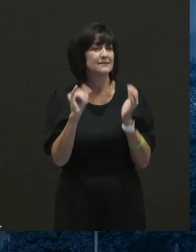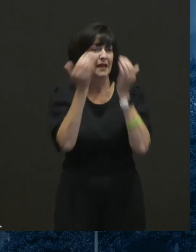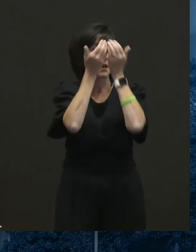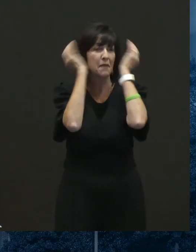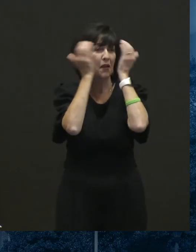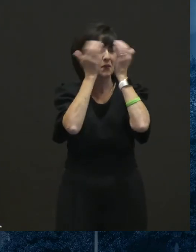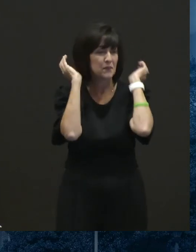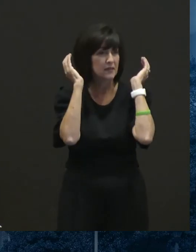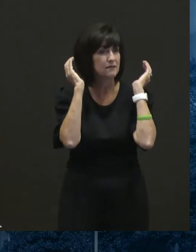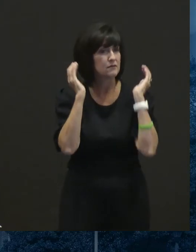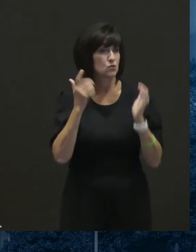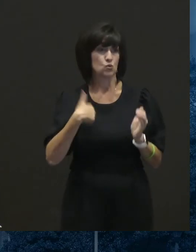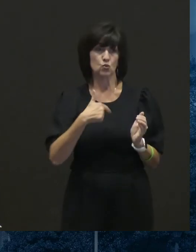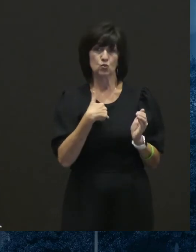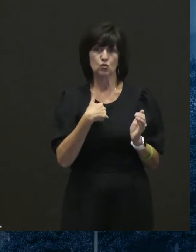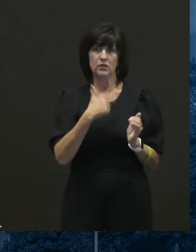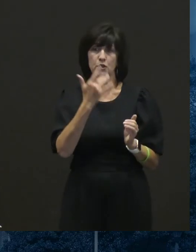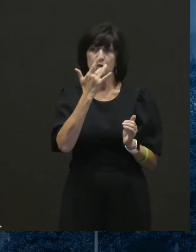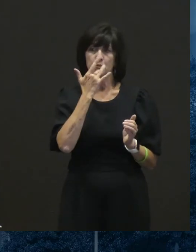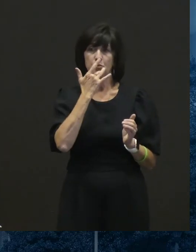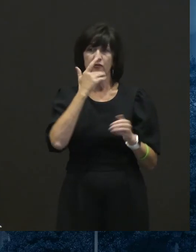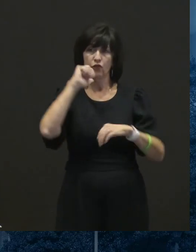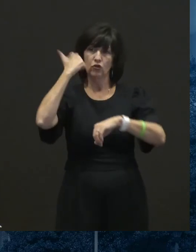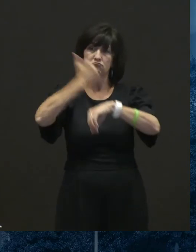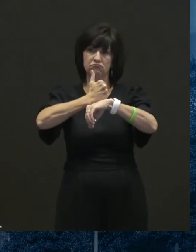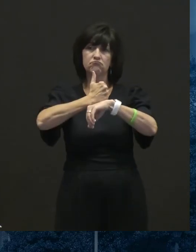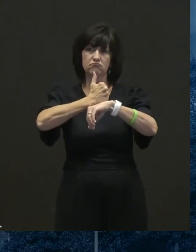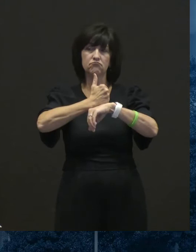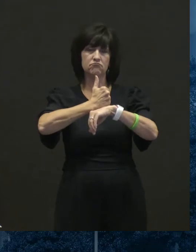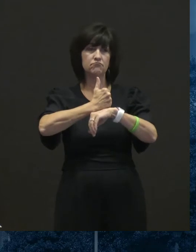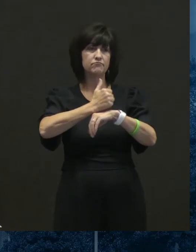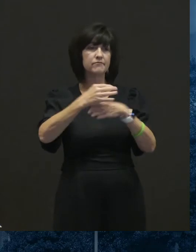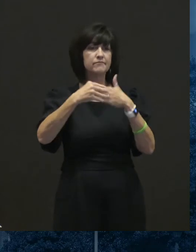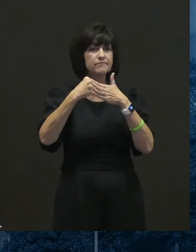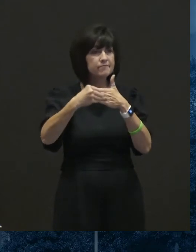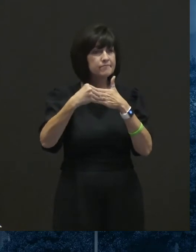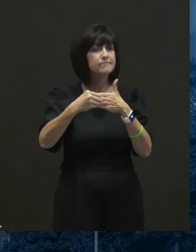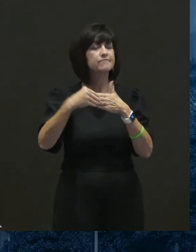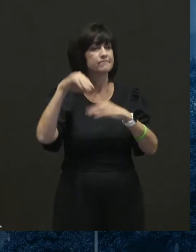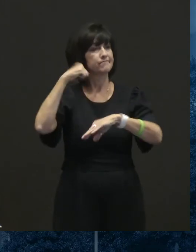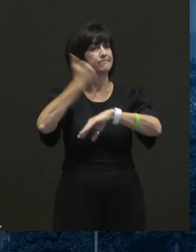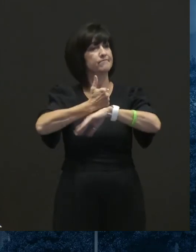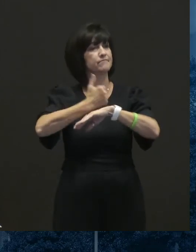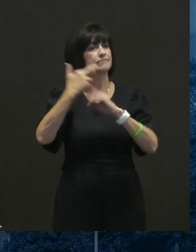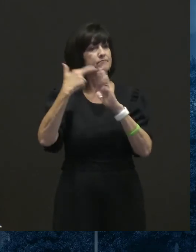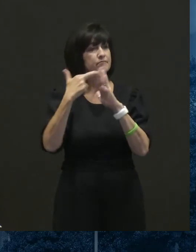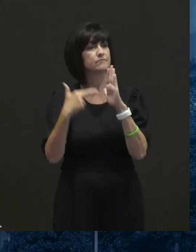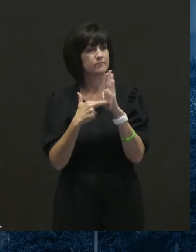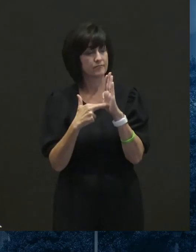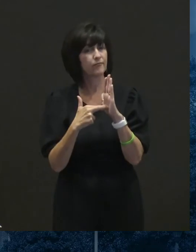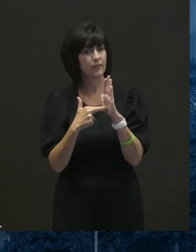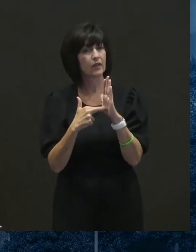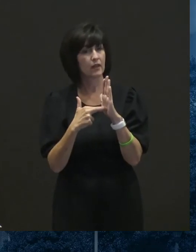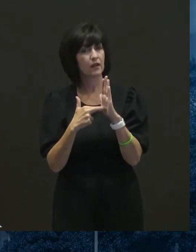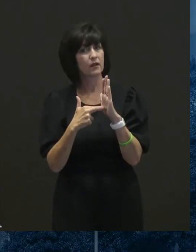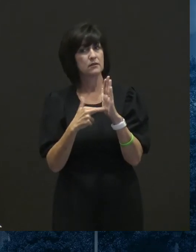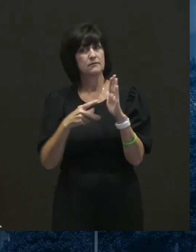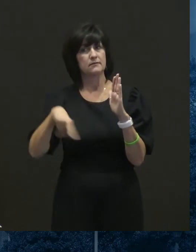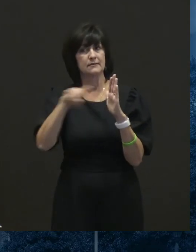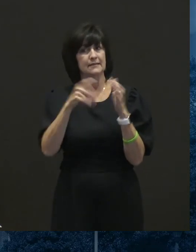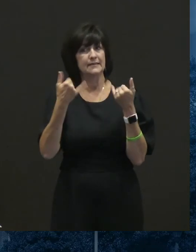said last week, to enable Halloween to be had safely, and public health is still working on